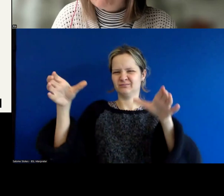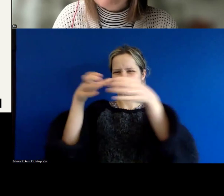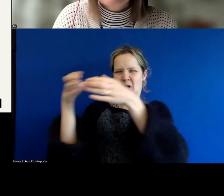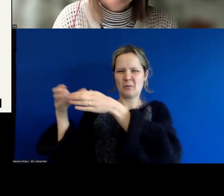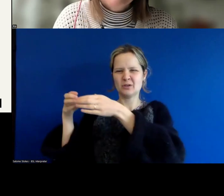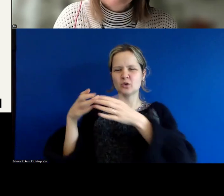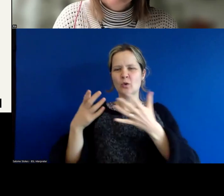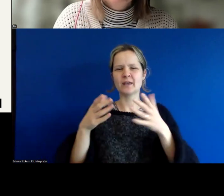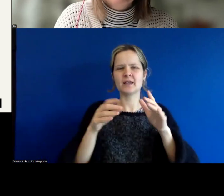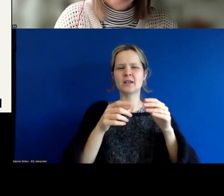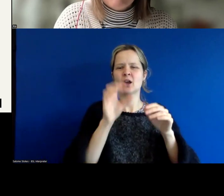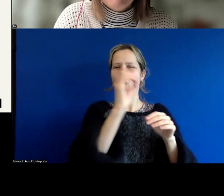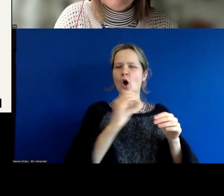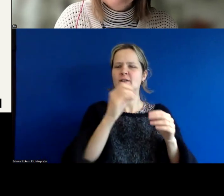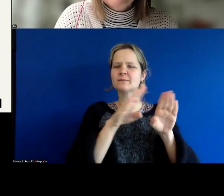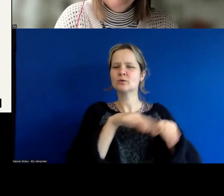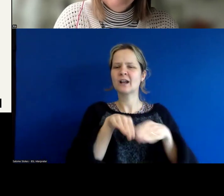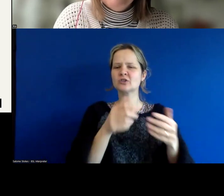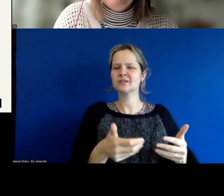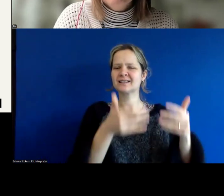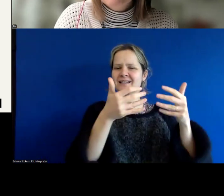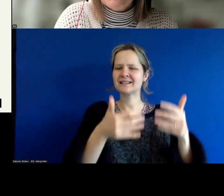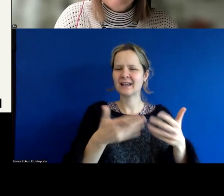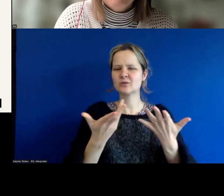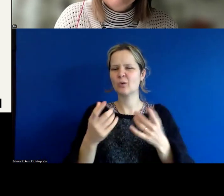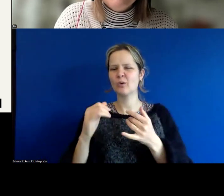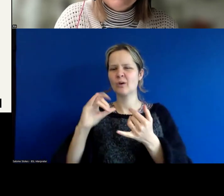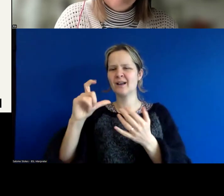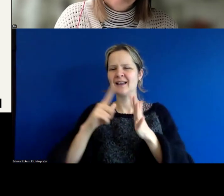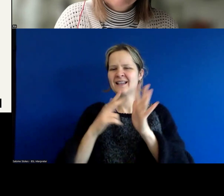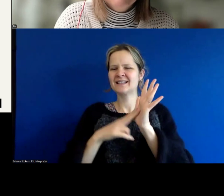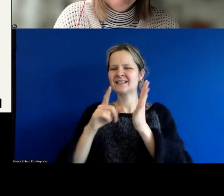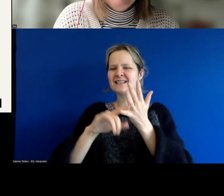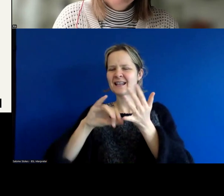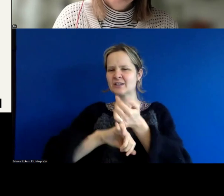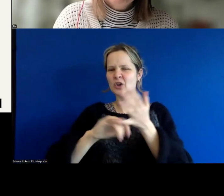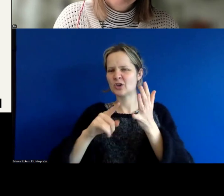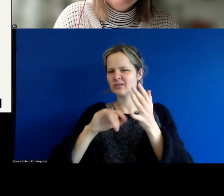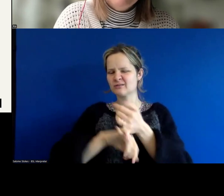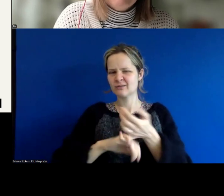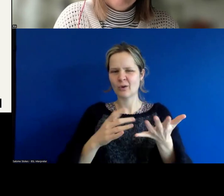information around the census, demographics, socioeconomic